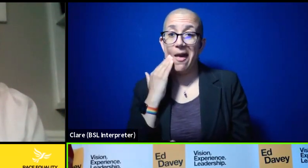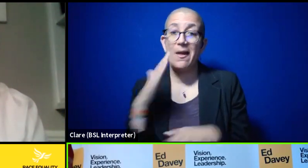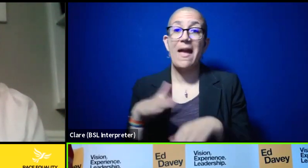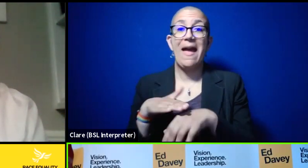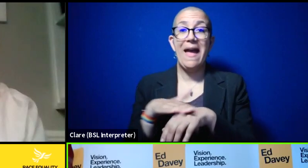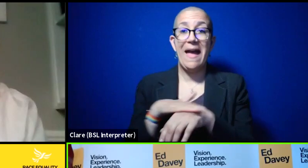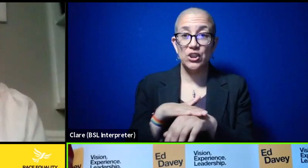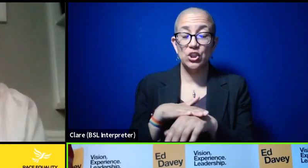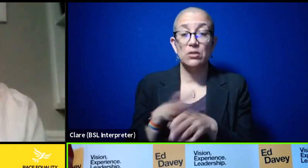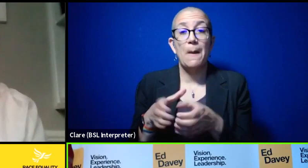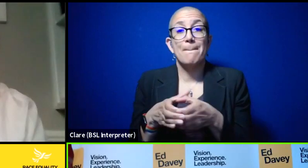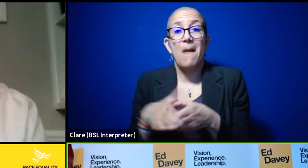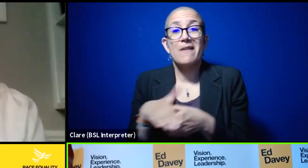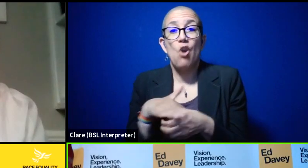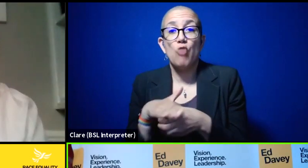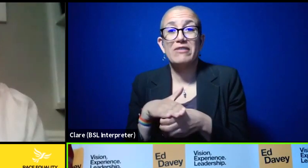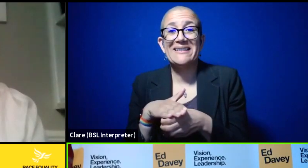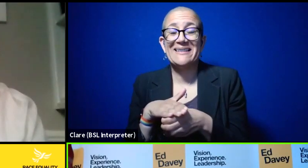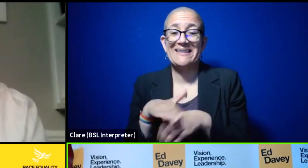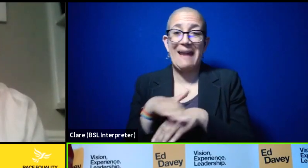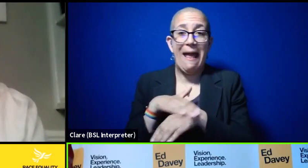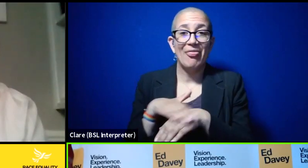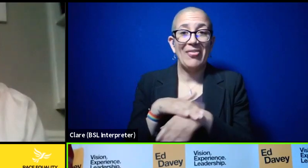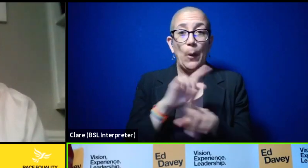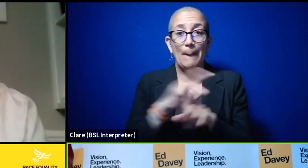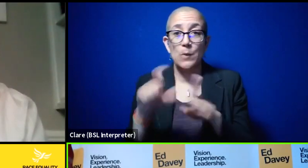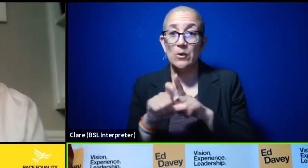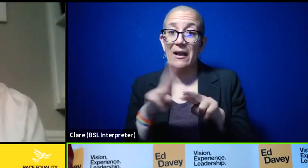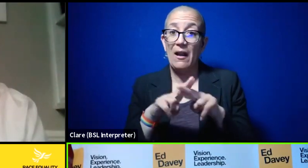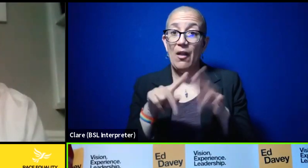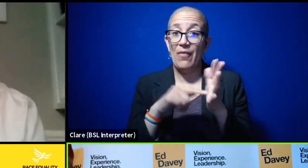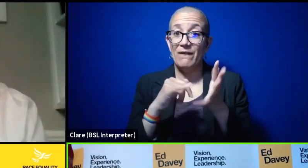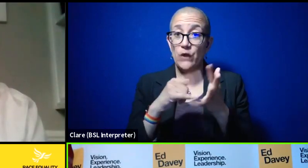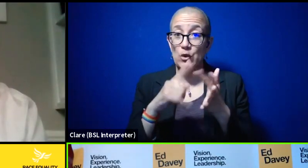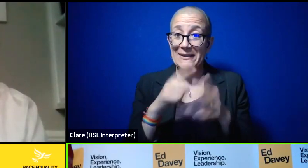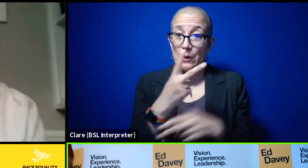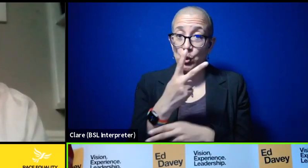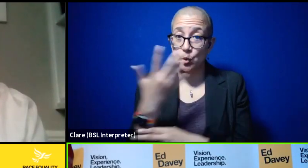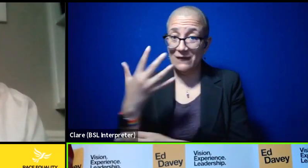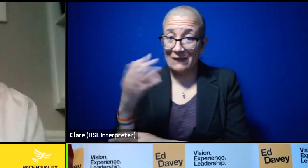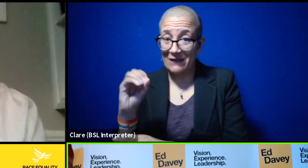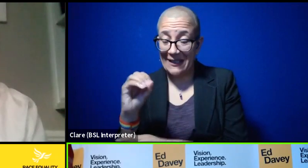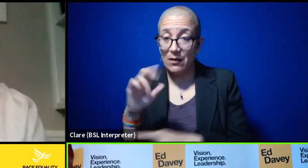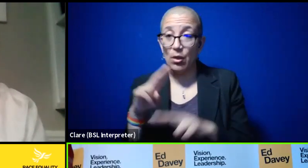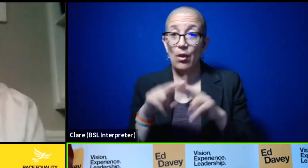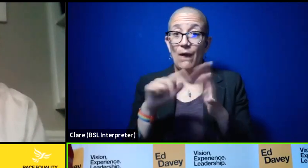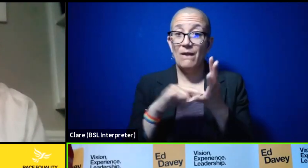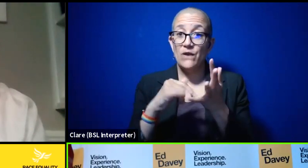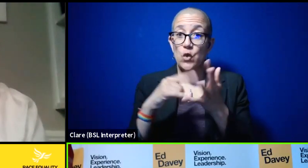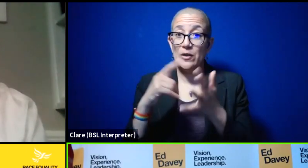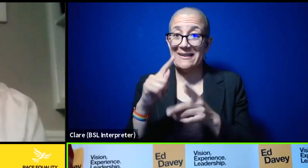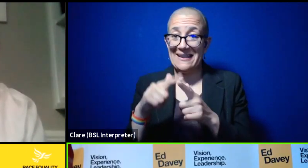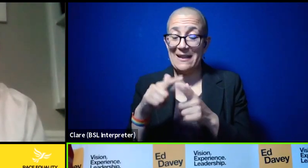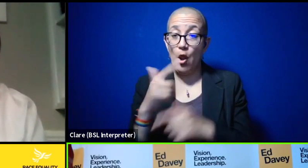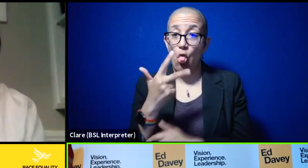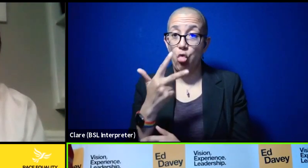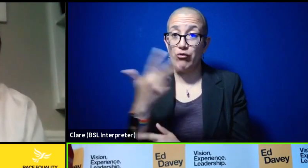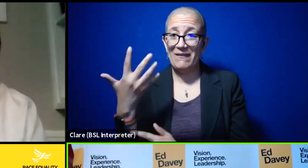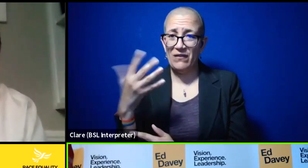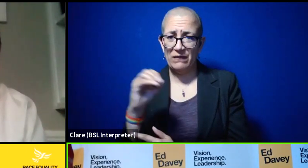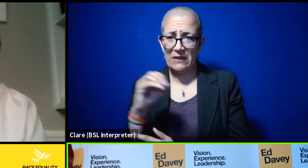minority ethnic communities. You know, the FTSE 250, the FTSE 350. You know, why don't they represent our